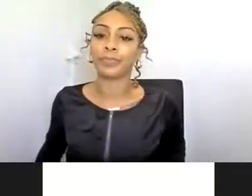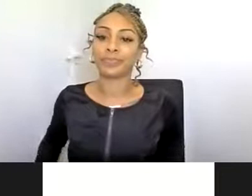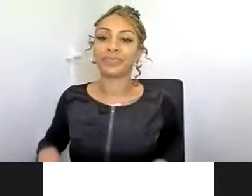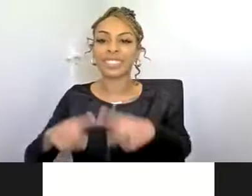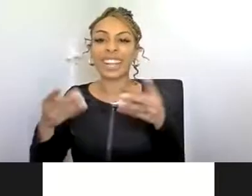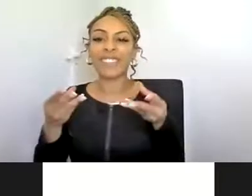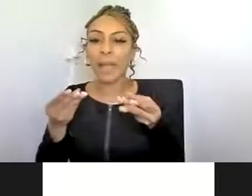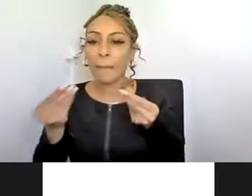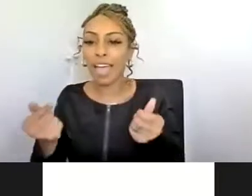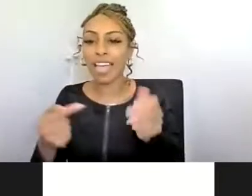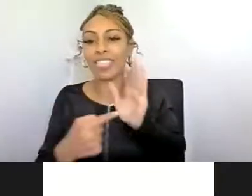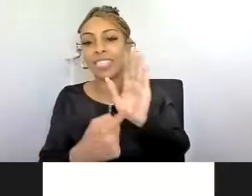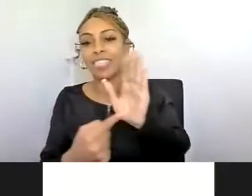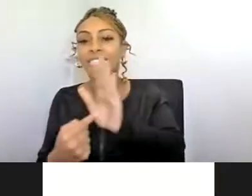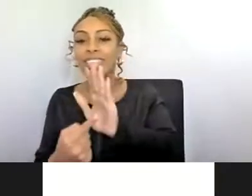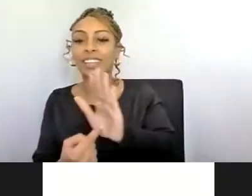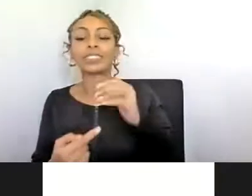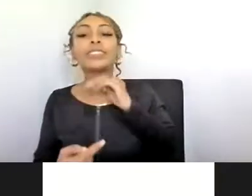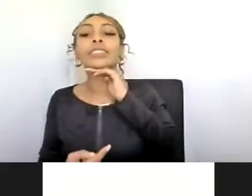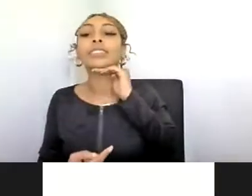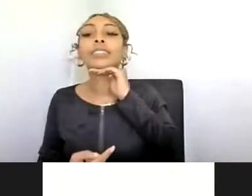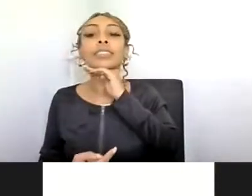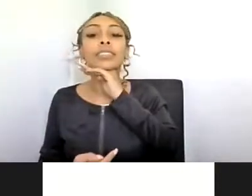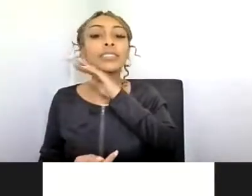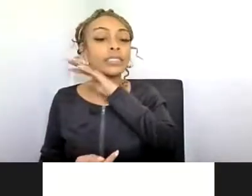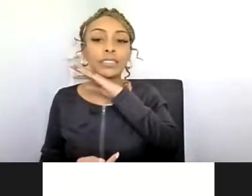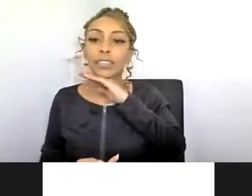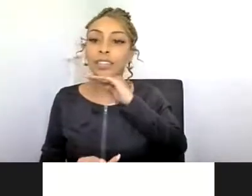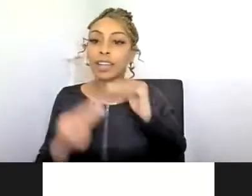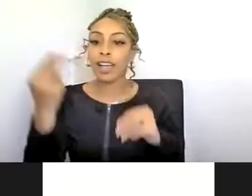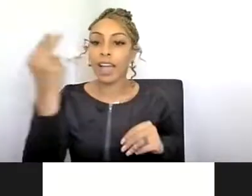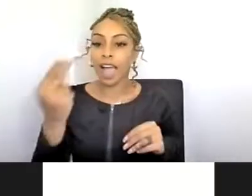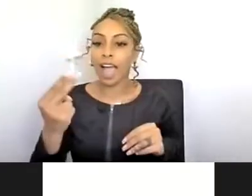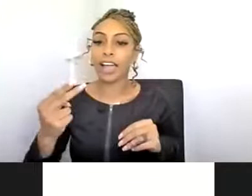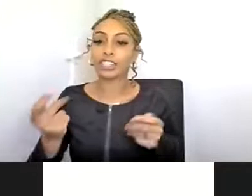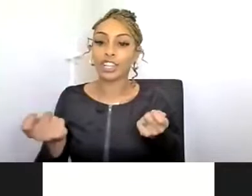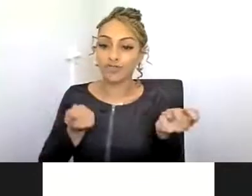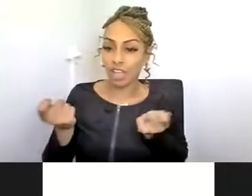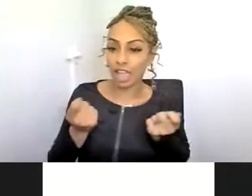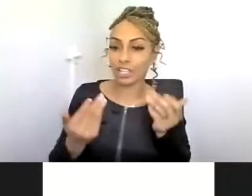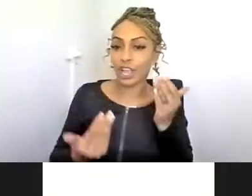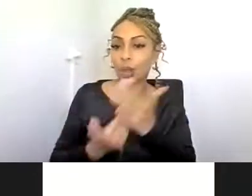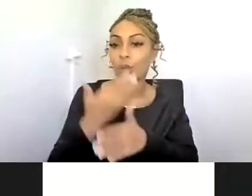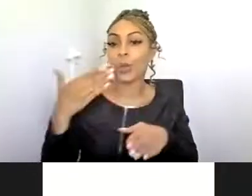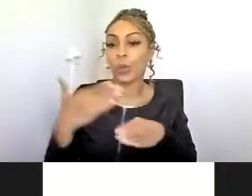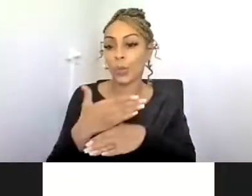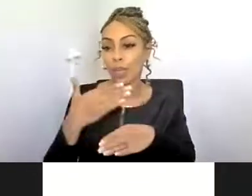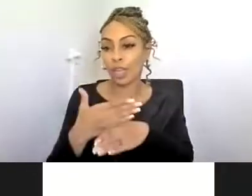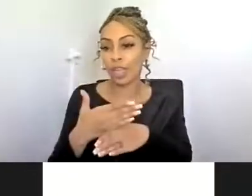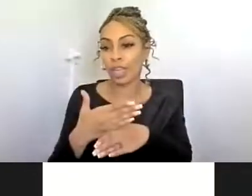of display. As a result, we have one of the artist curators that will be creating new work as part of the